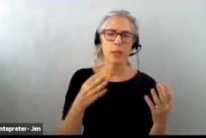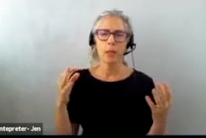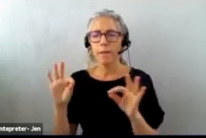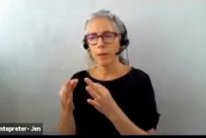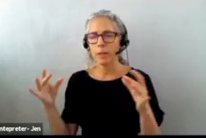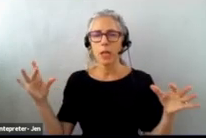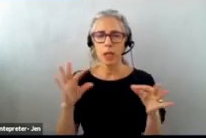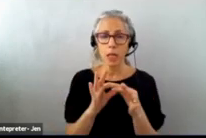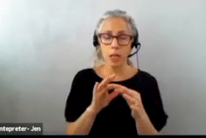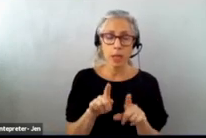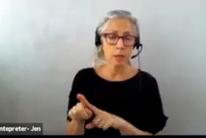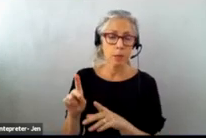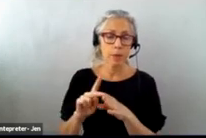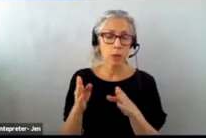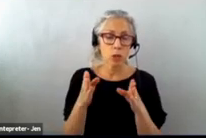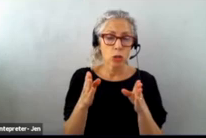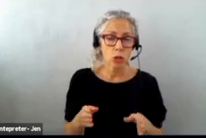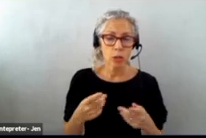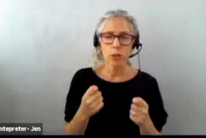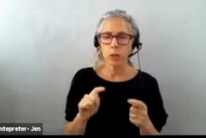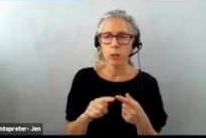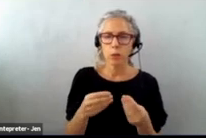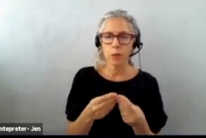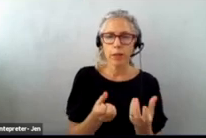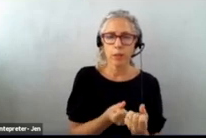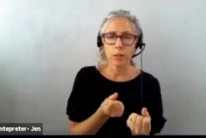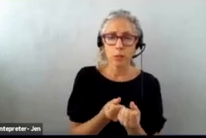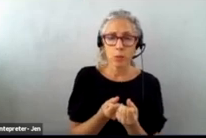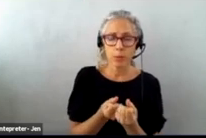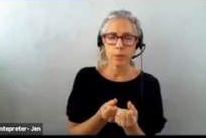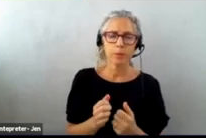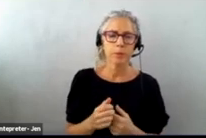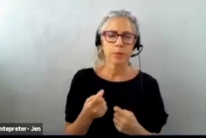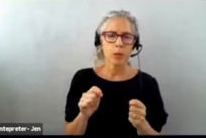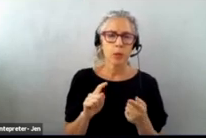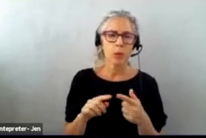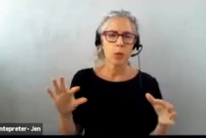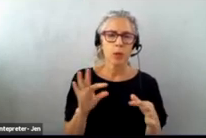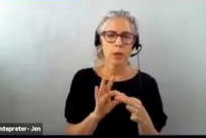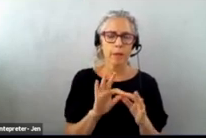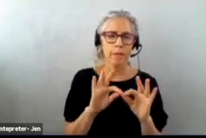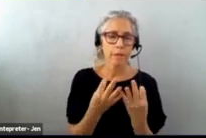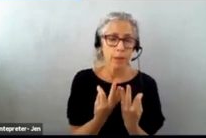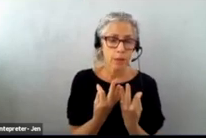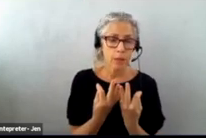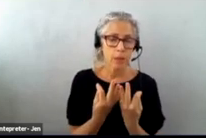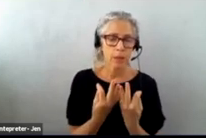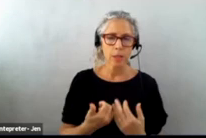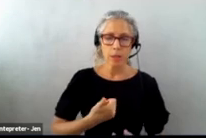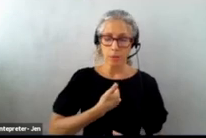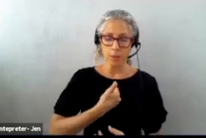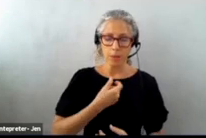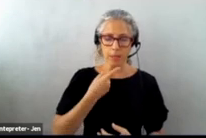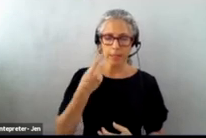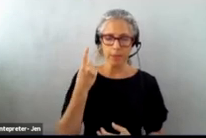as a professional, I often kind of try to provide that support. I try to link families and even so I may say